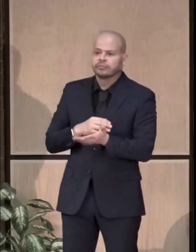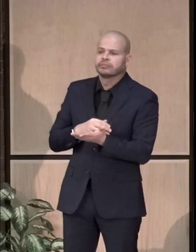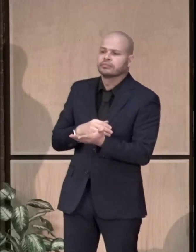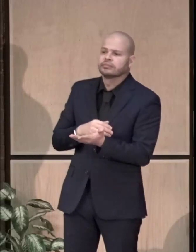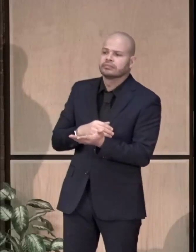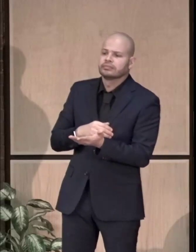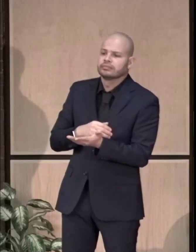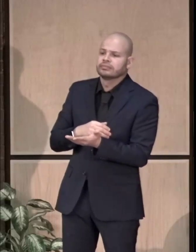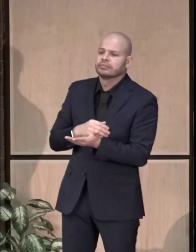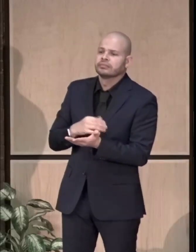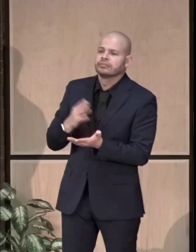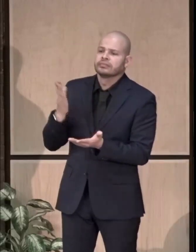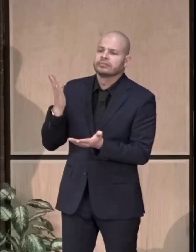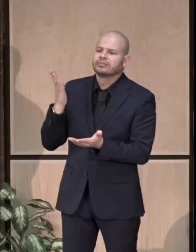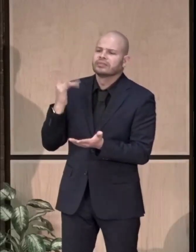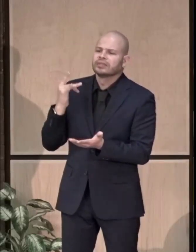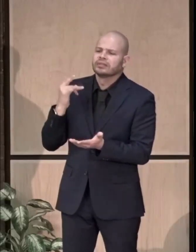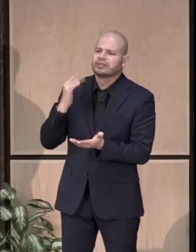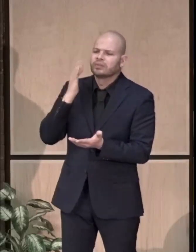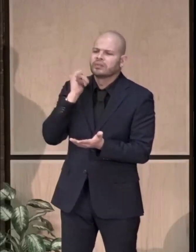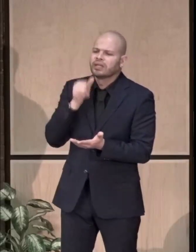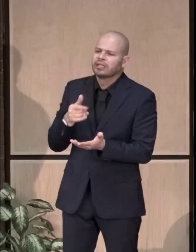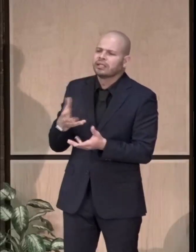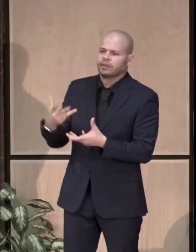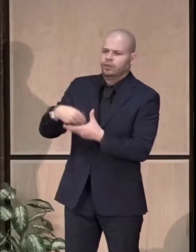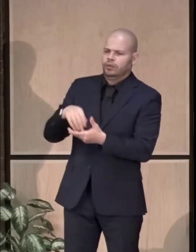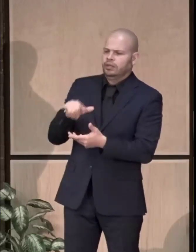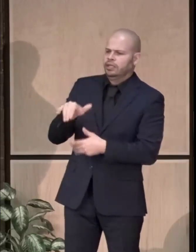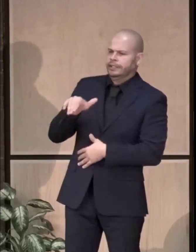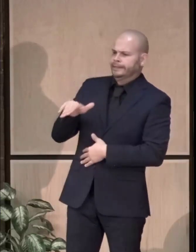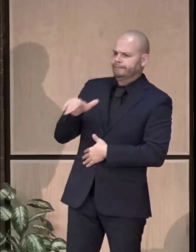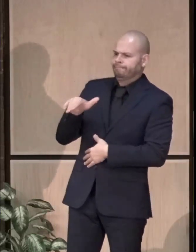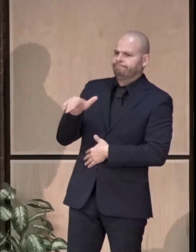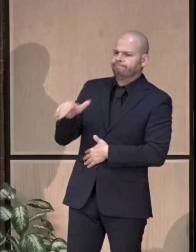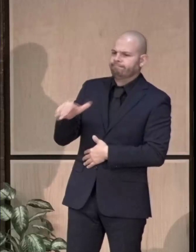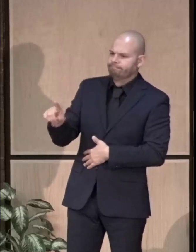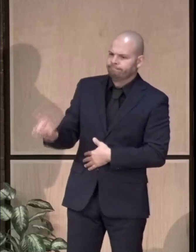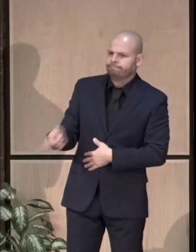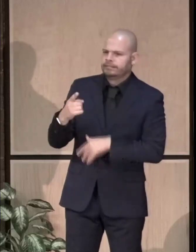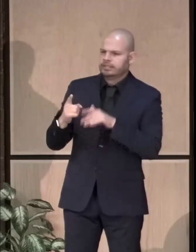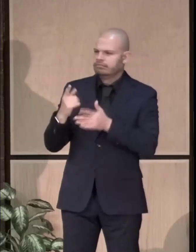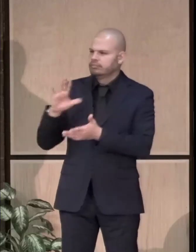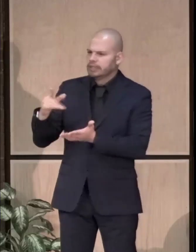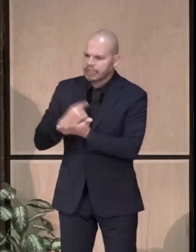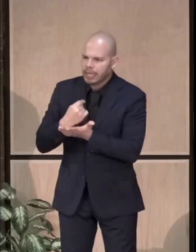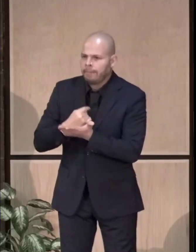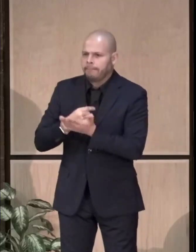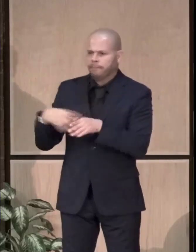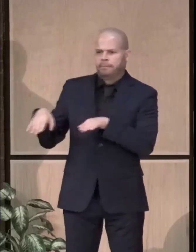your behavioral health treatment? This is a, this letter is a pre-filled out